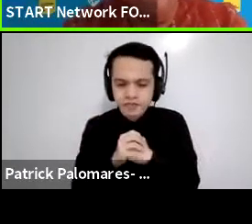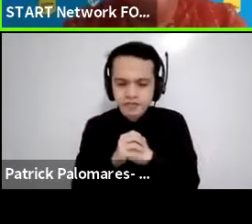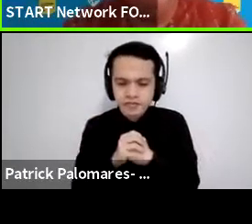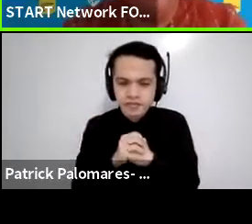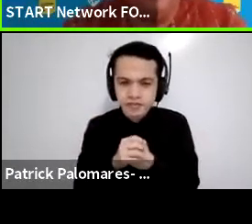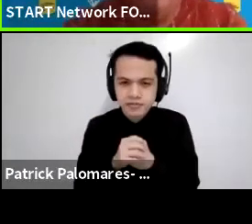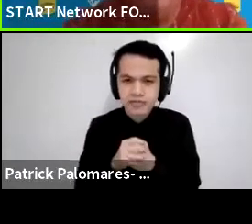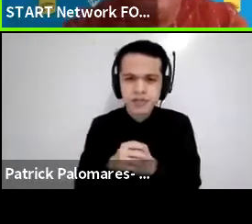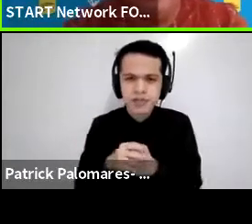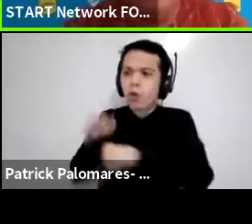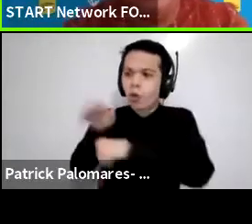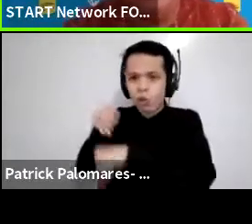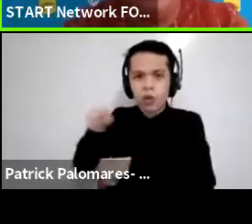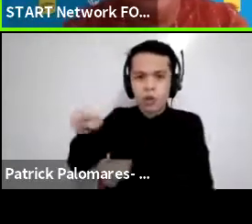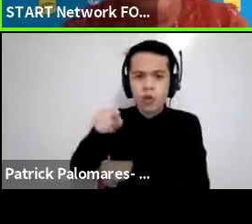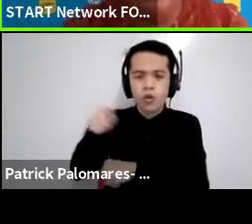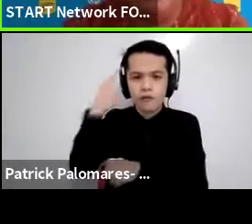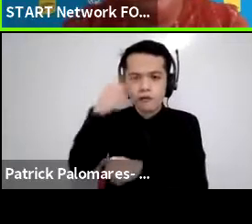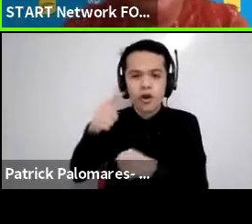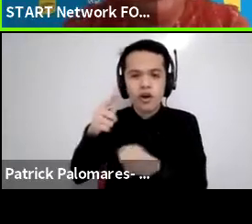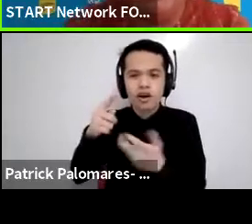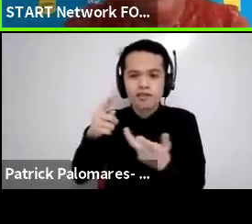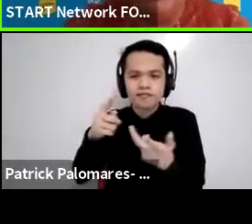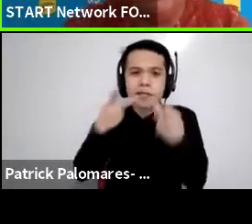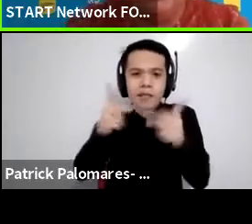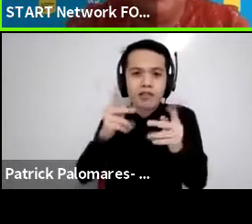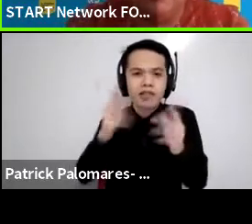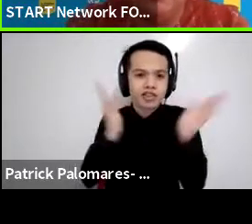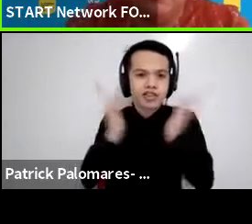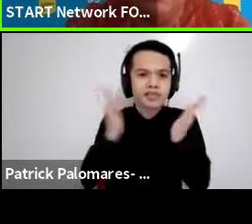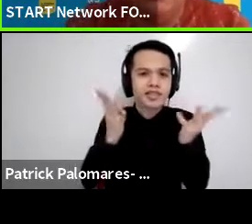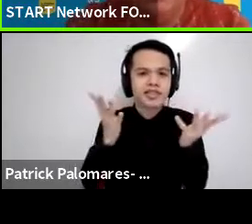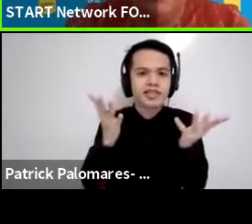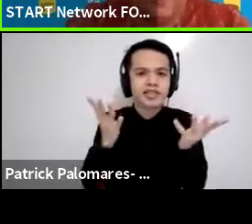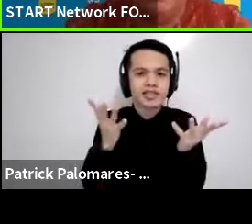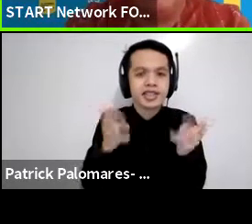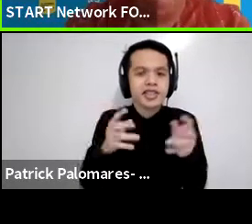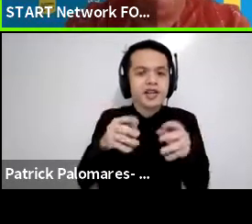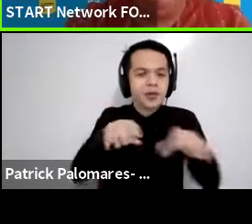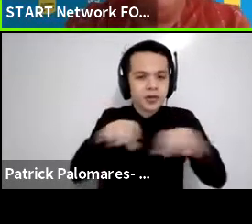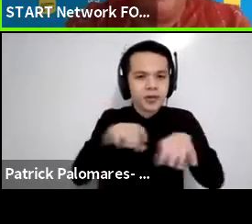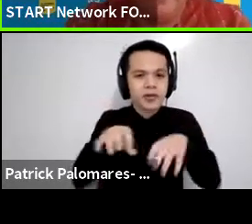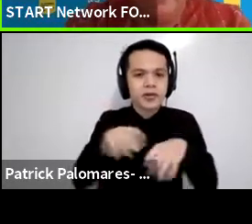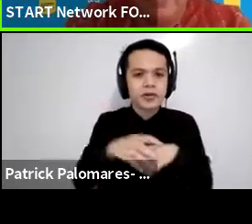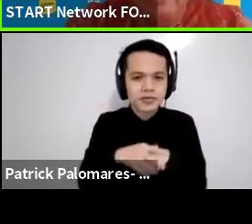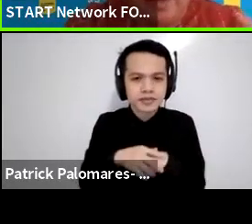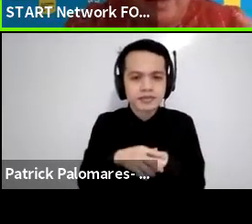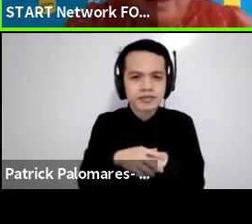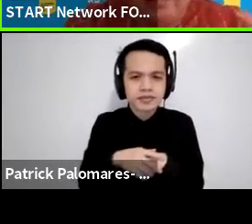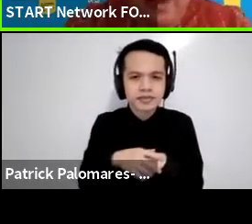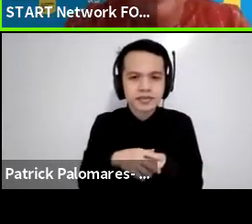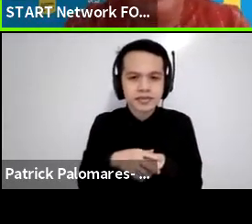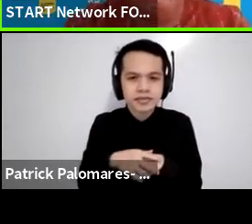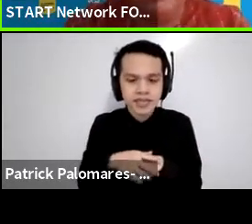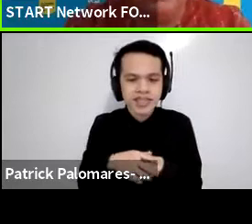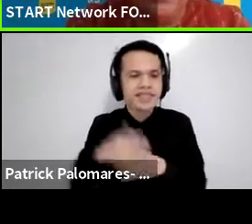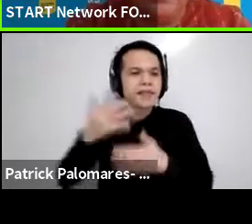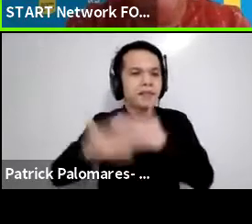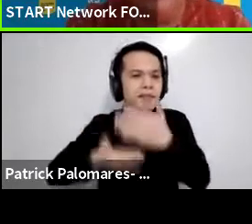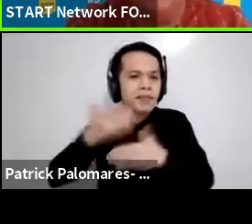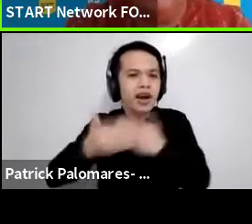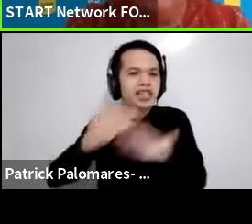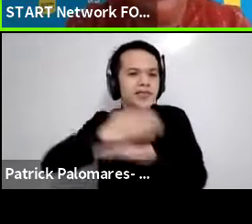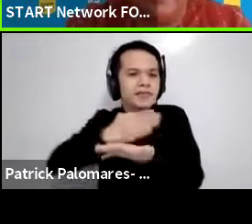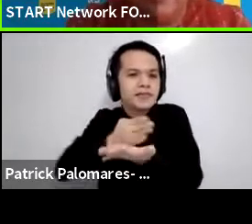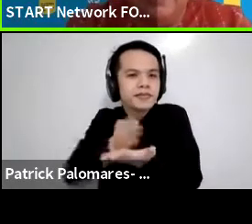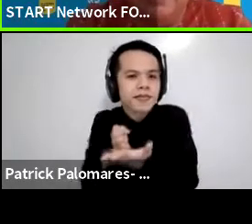and so we call on them in the name of public service, you know, and extension service to do that. The process of budgeting